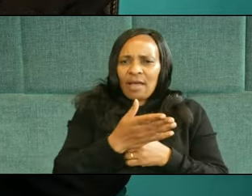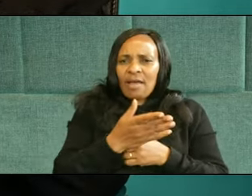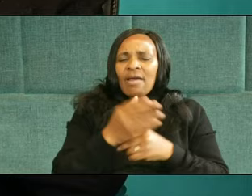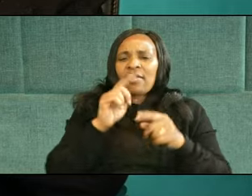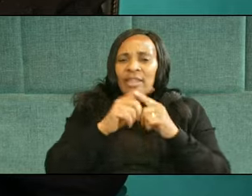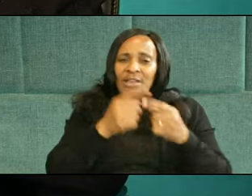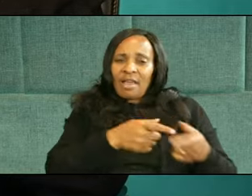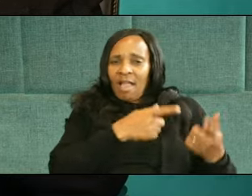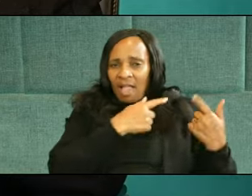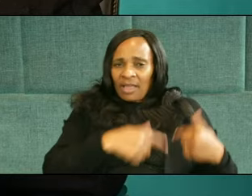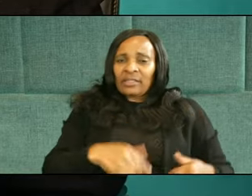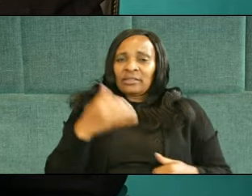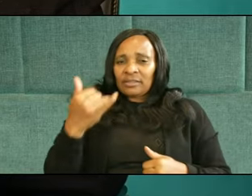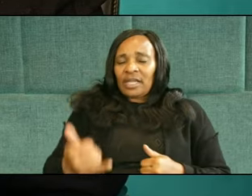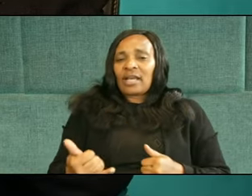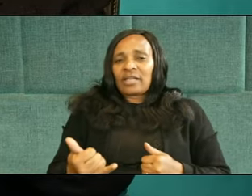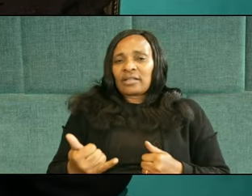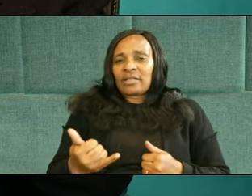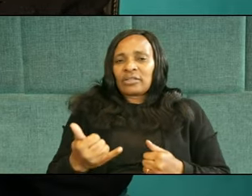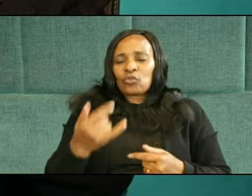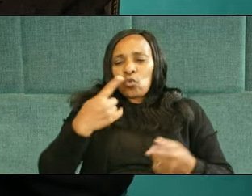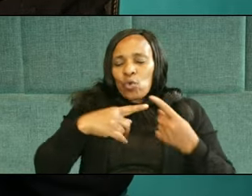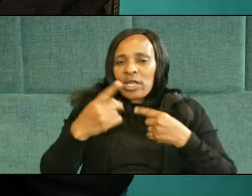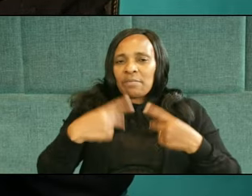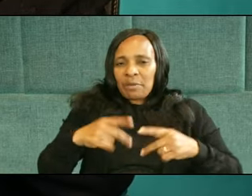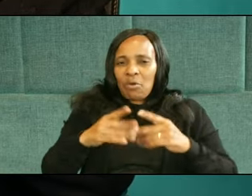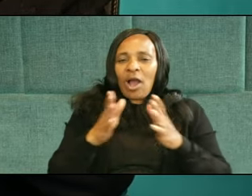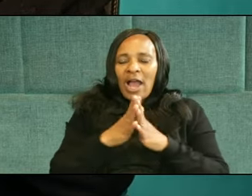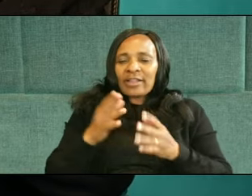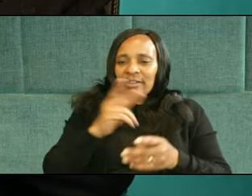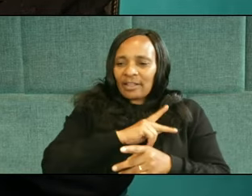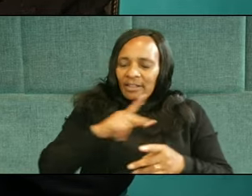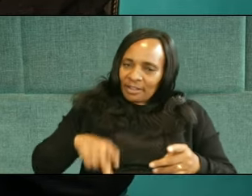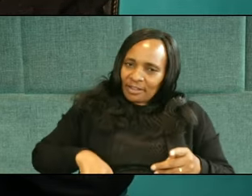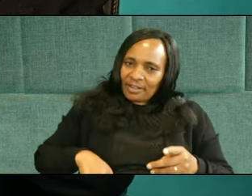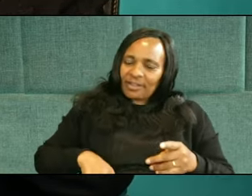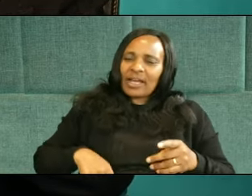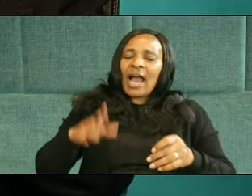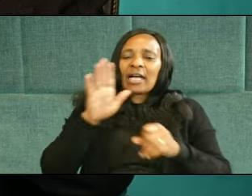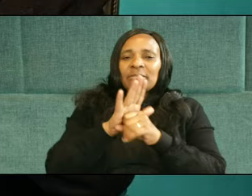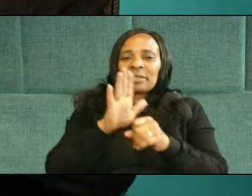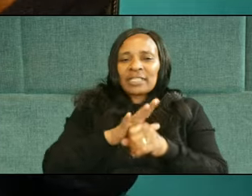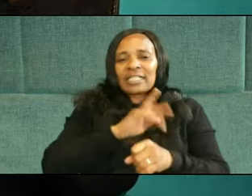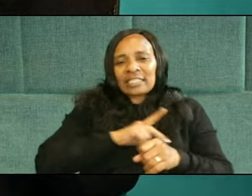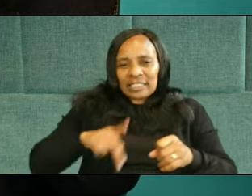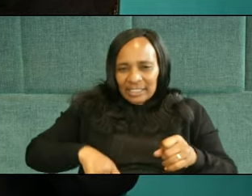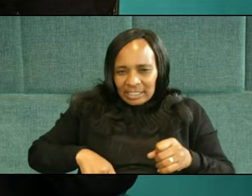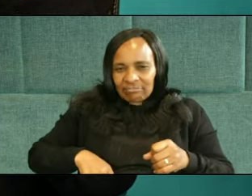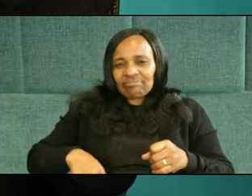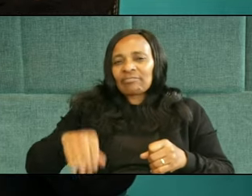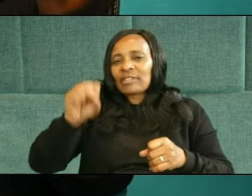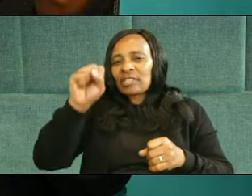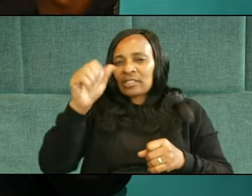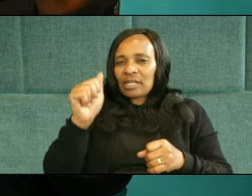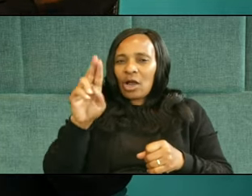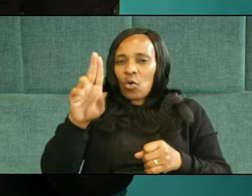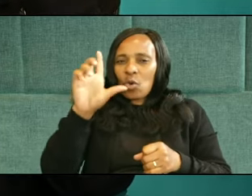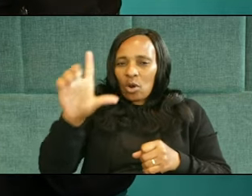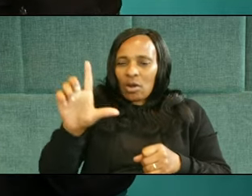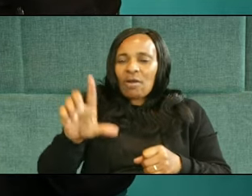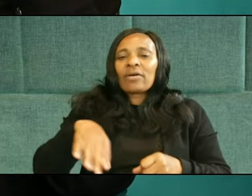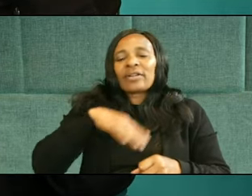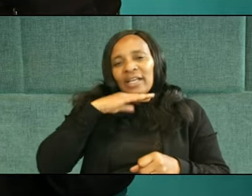heart still yearned for the people of Israel and the king. And as much as King Saul had died, David still showed